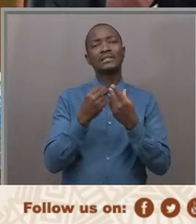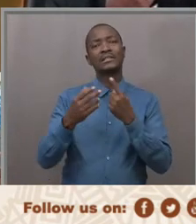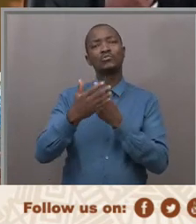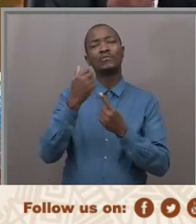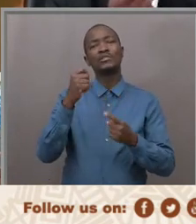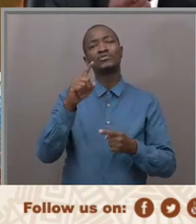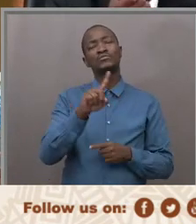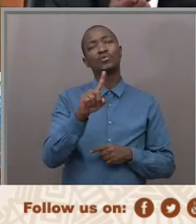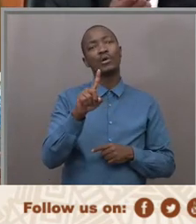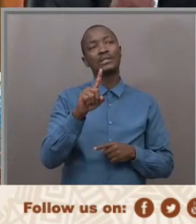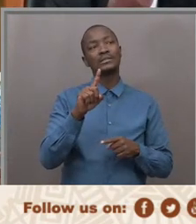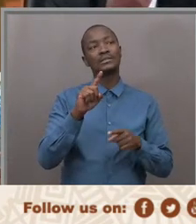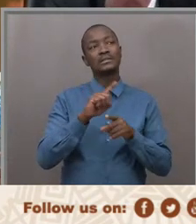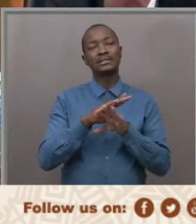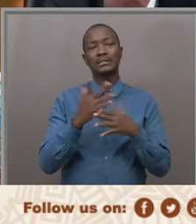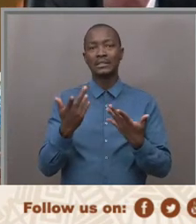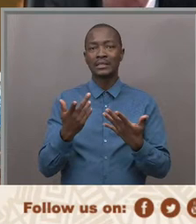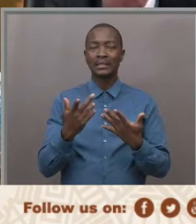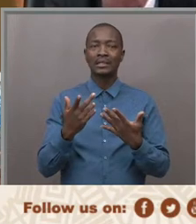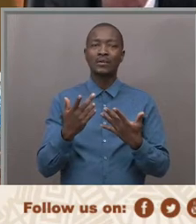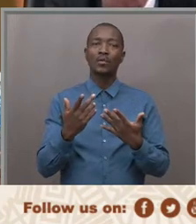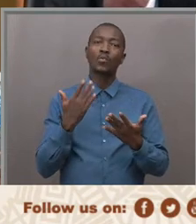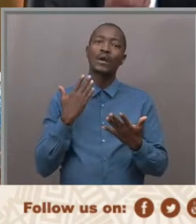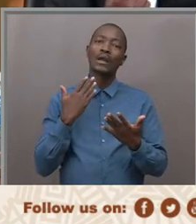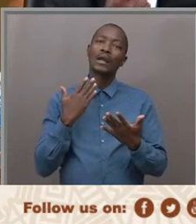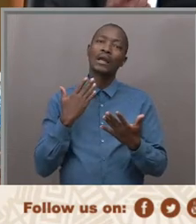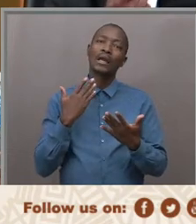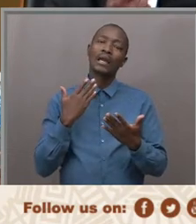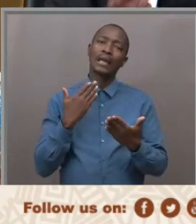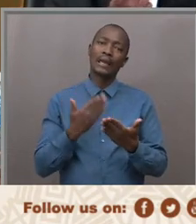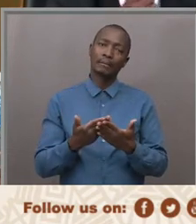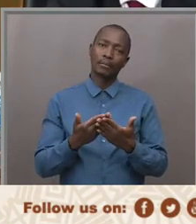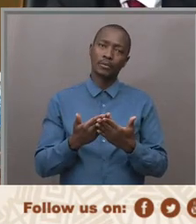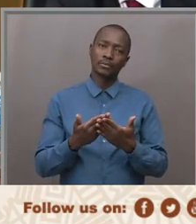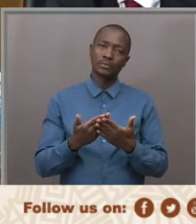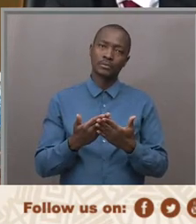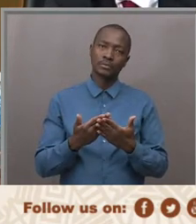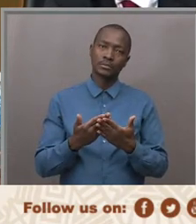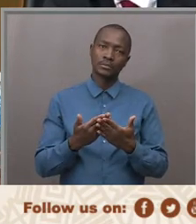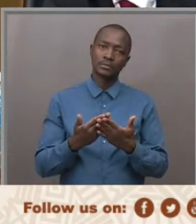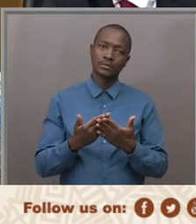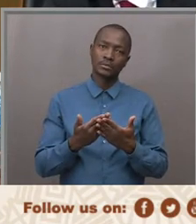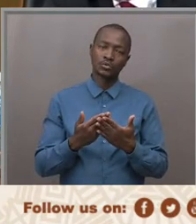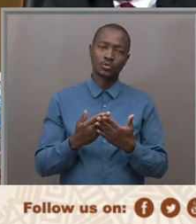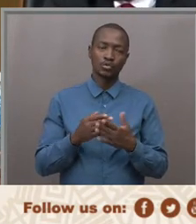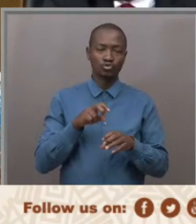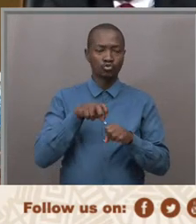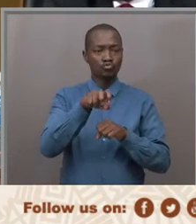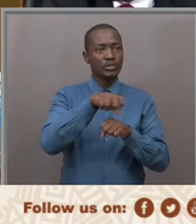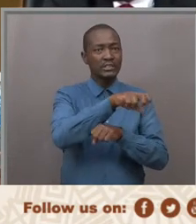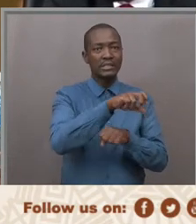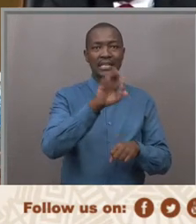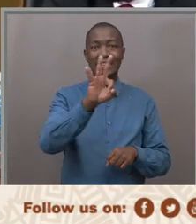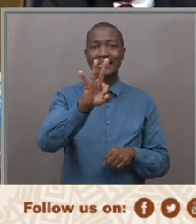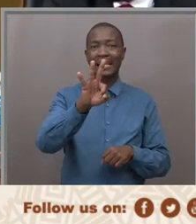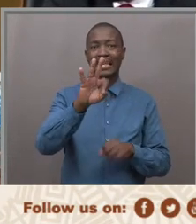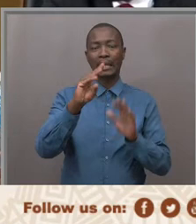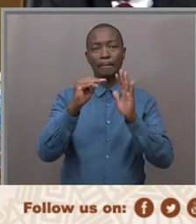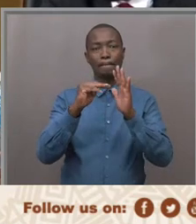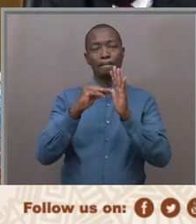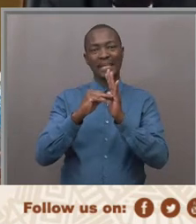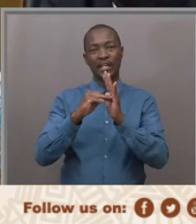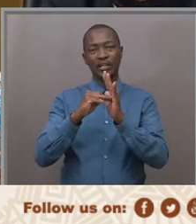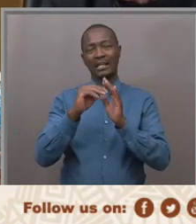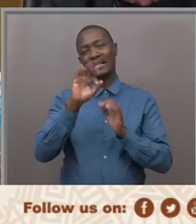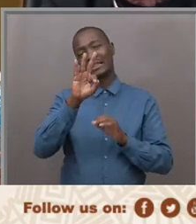the intervention to be able to reach 3 million people in Gauteng province, to be precise,